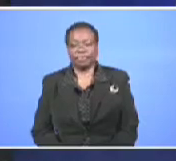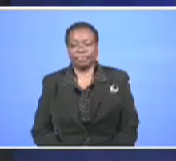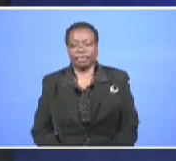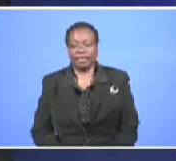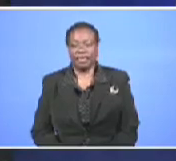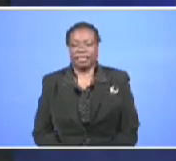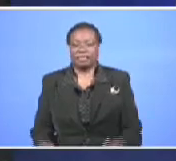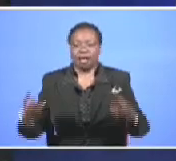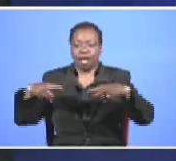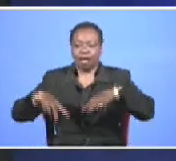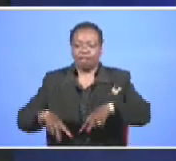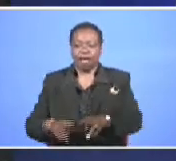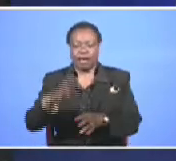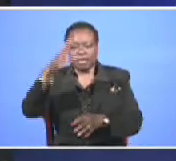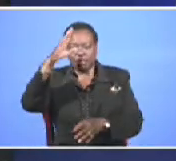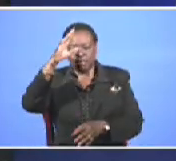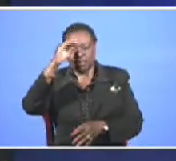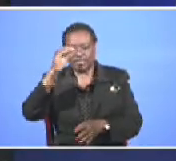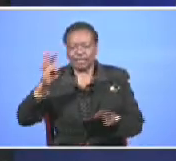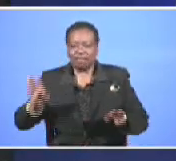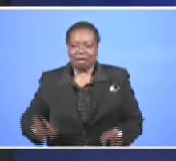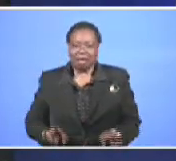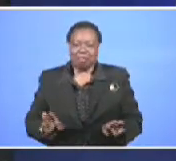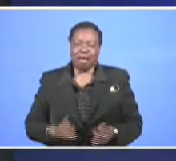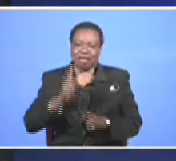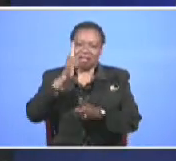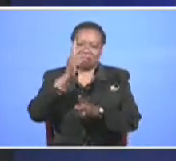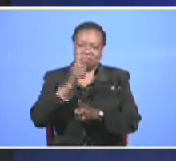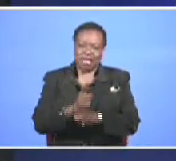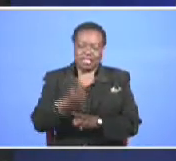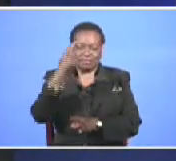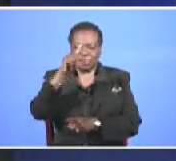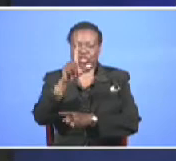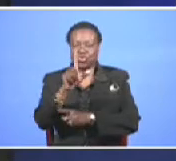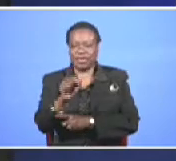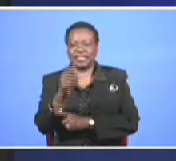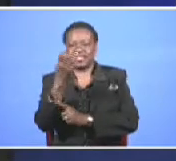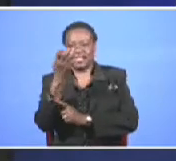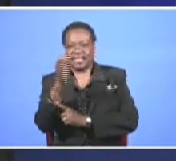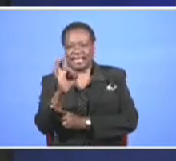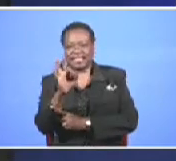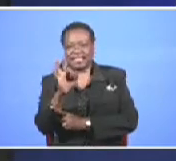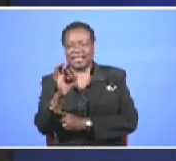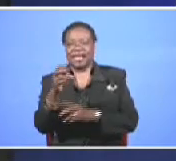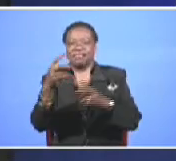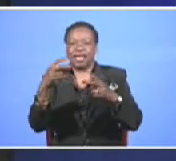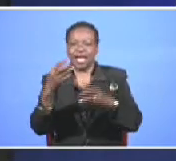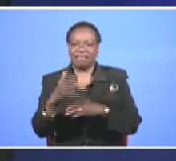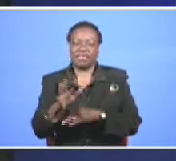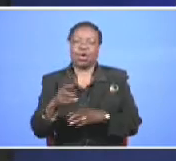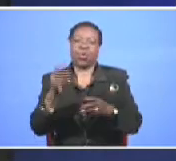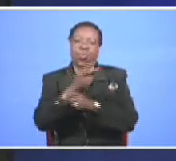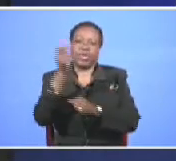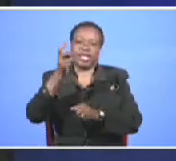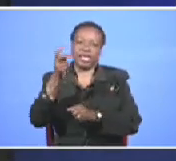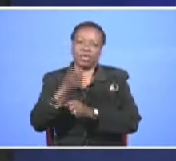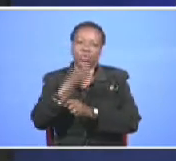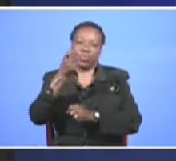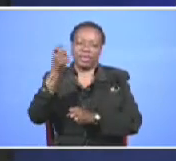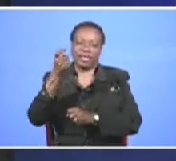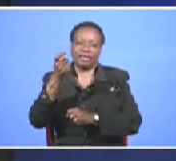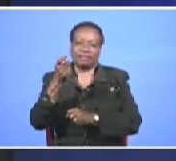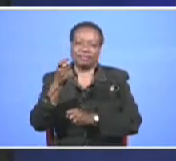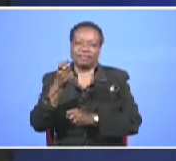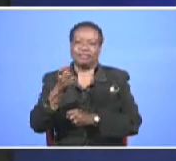The Valley Boys have bragging rights for the remainder of 2019 after pulling off a win at the New Year's Day Junkanoo Parade.